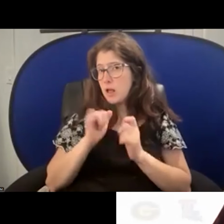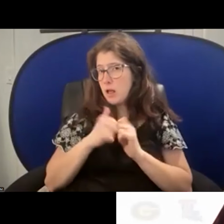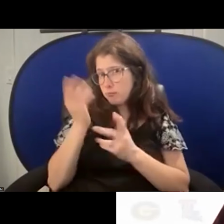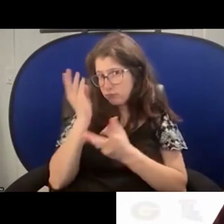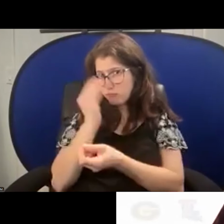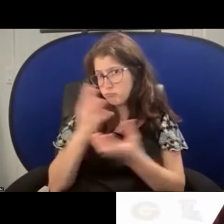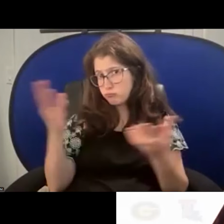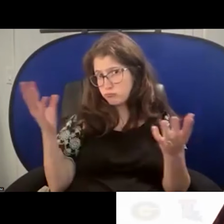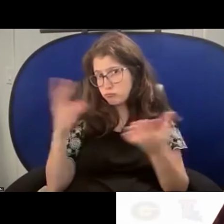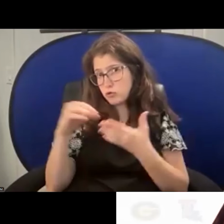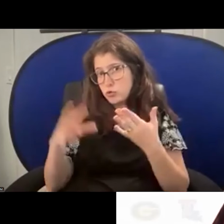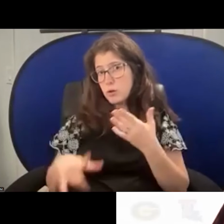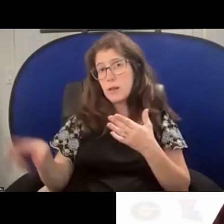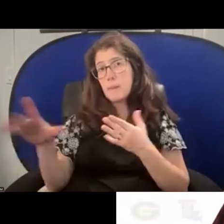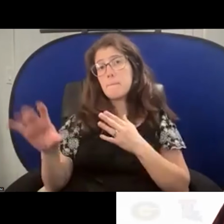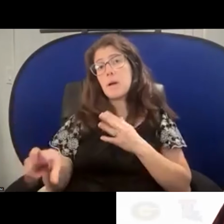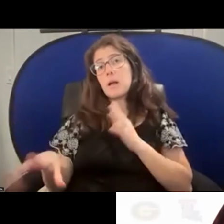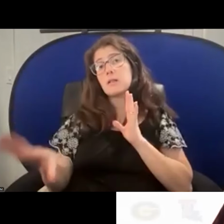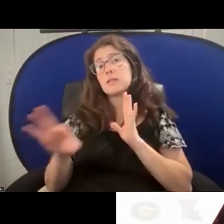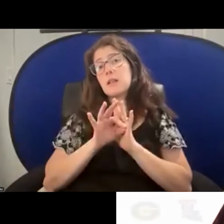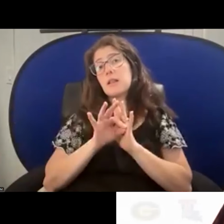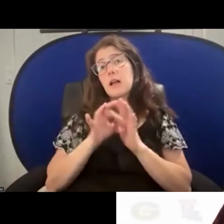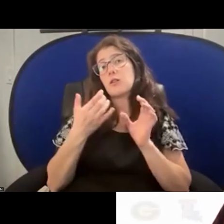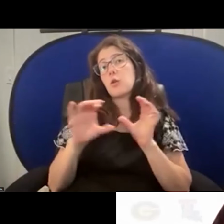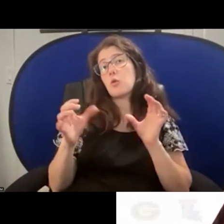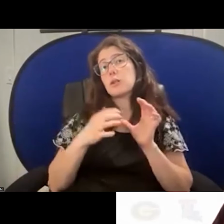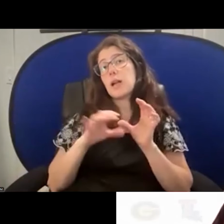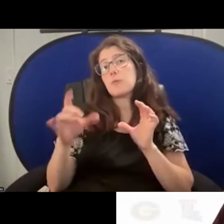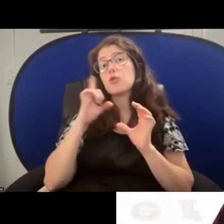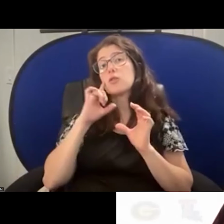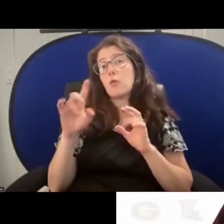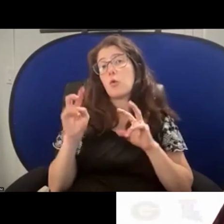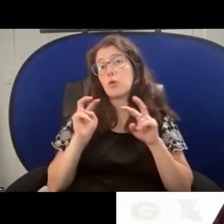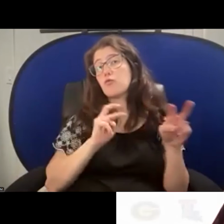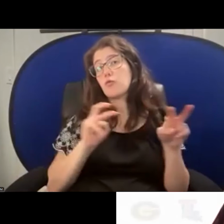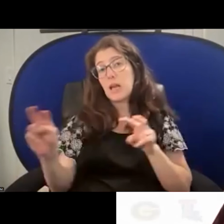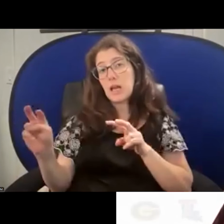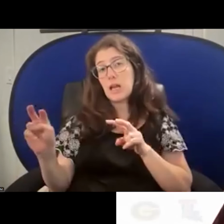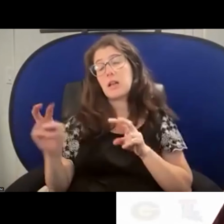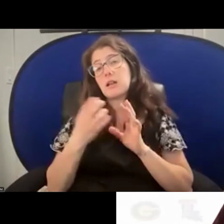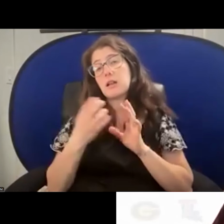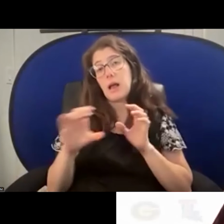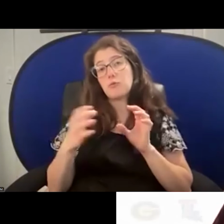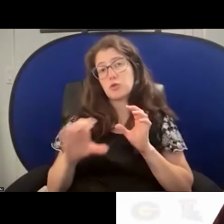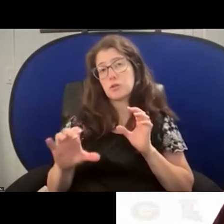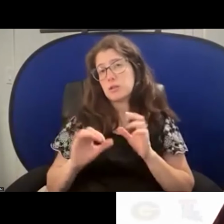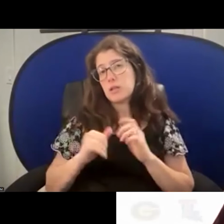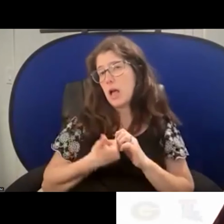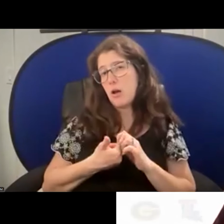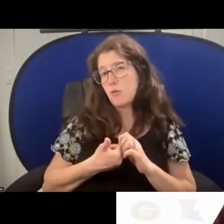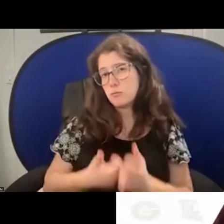must select closed captions button in order to view the captions?